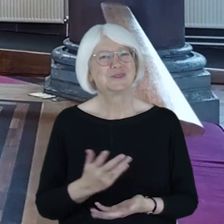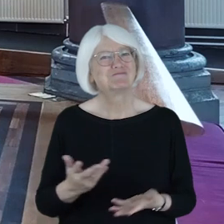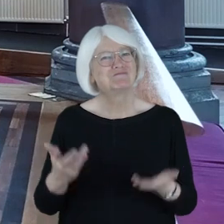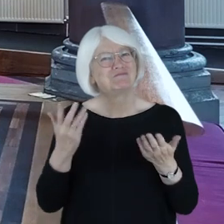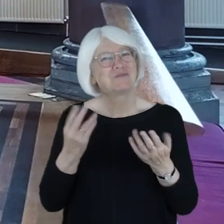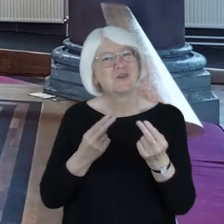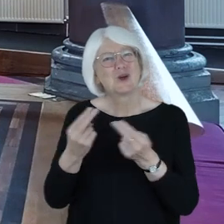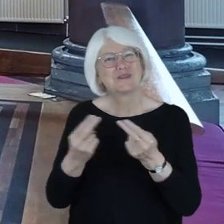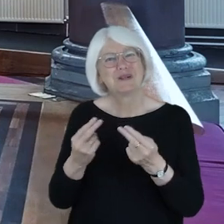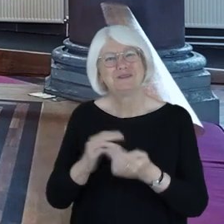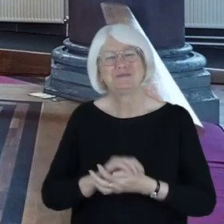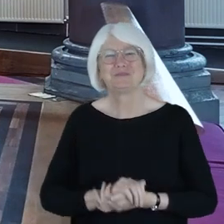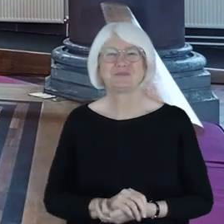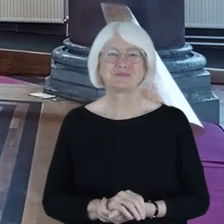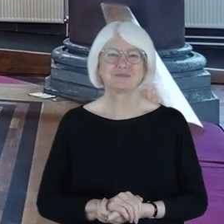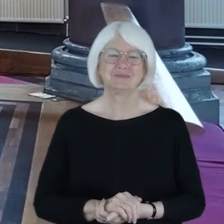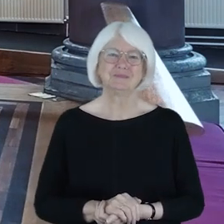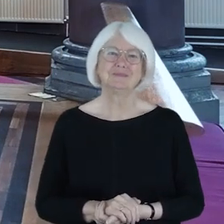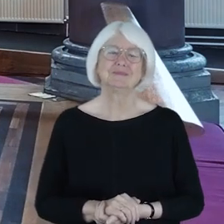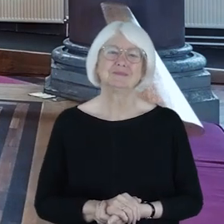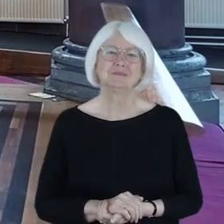Please stand for the Gospel.